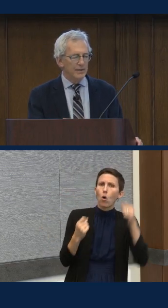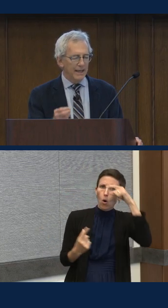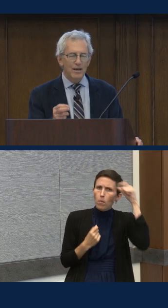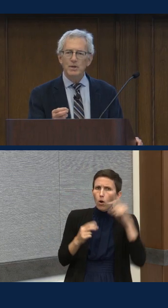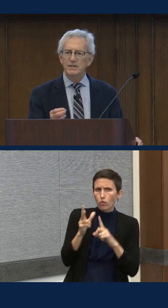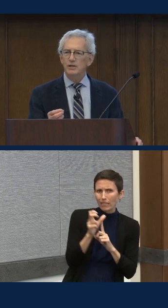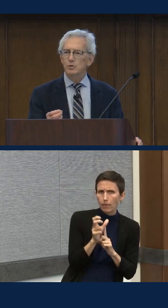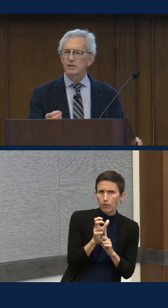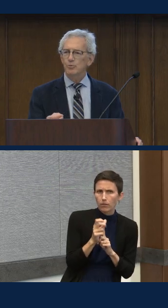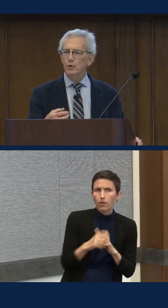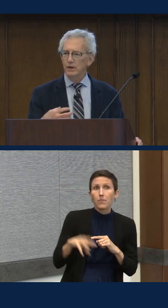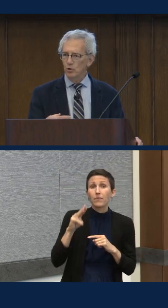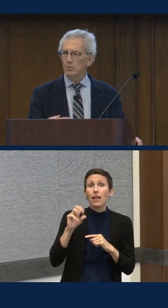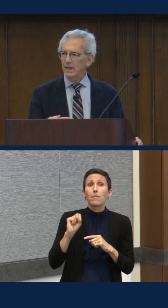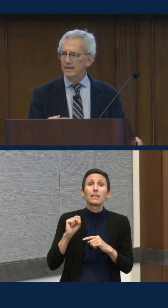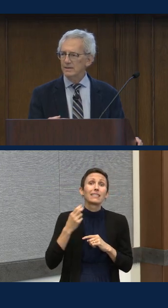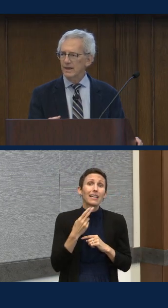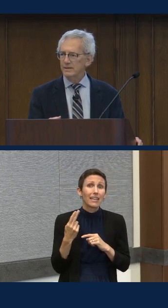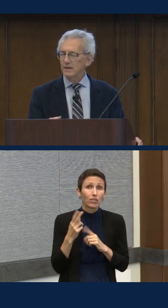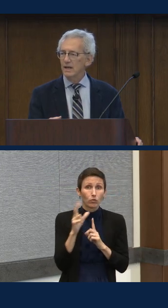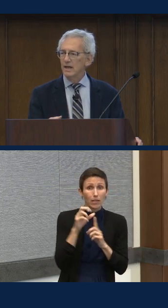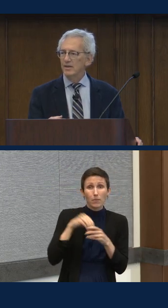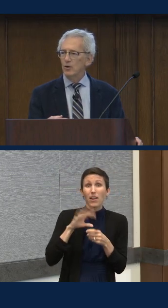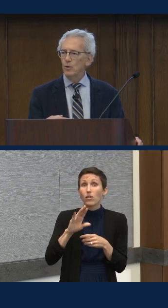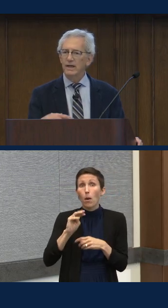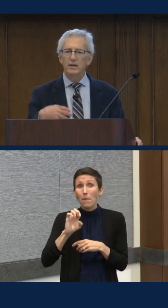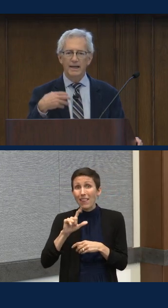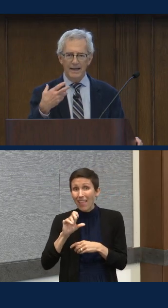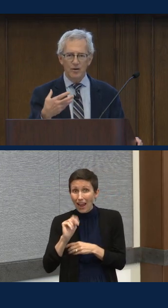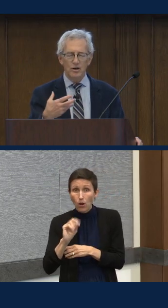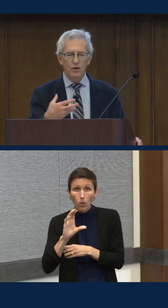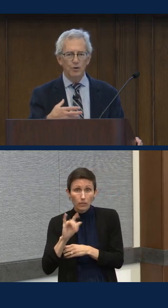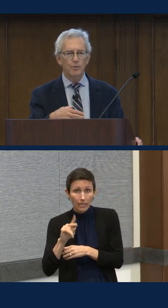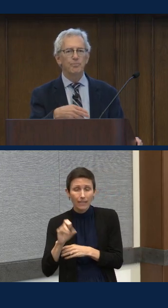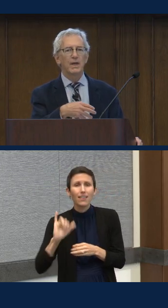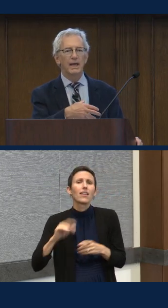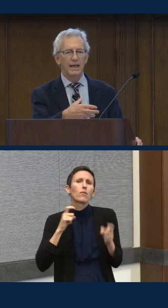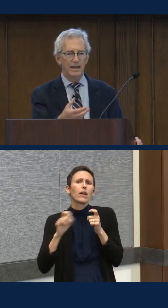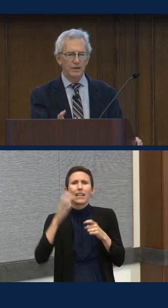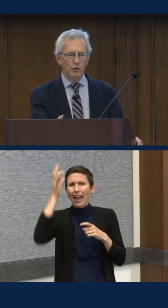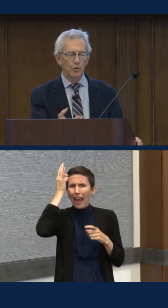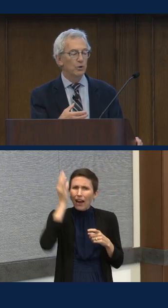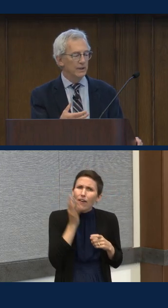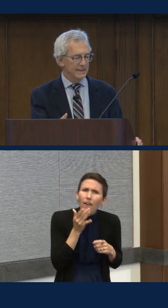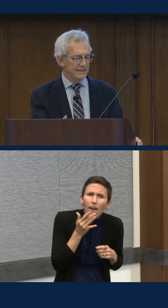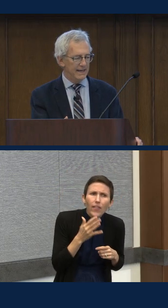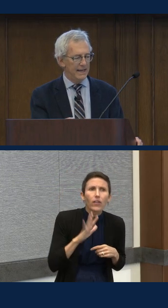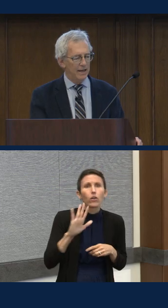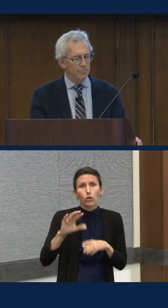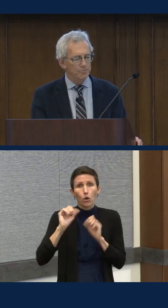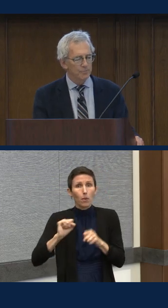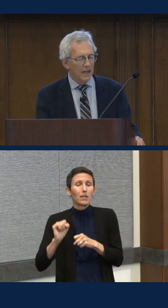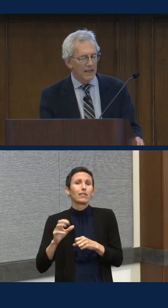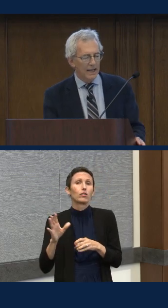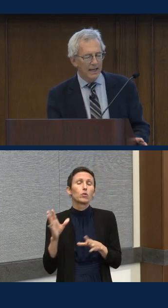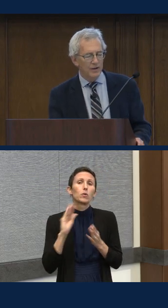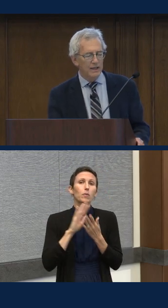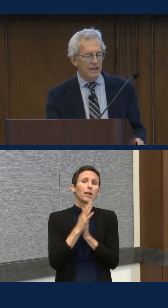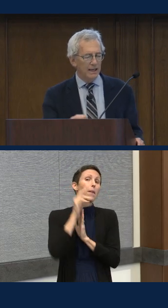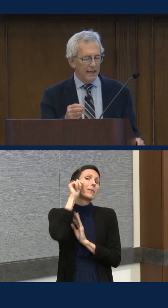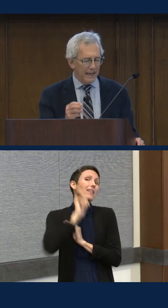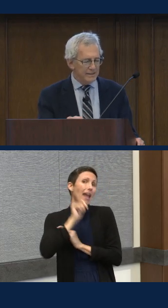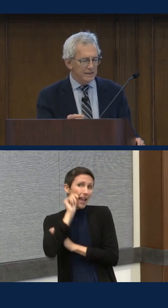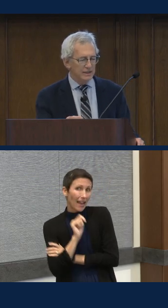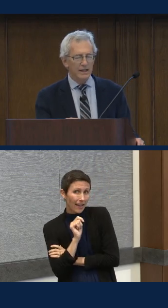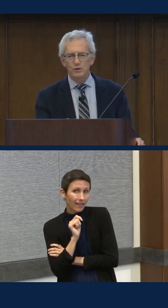The MSH receptor in your melanocytes that regulate hair color, and your ability to tan, and